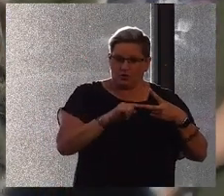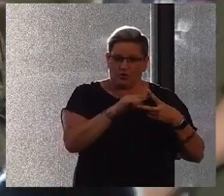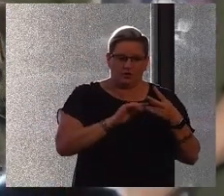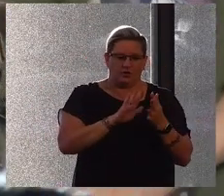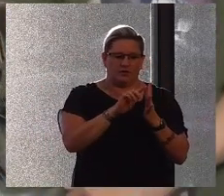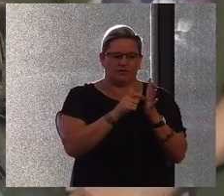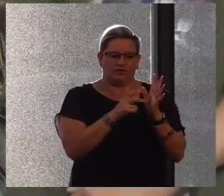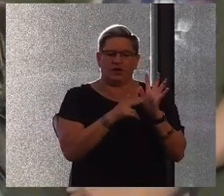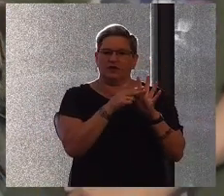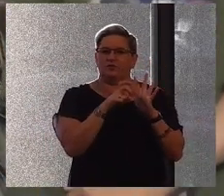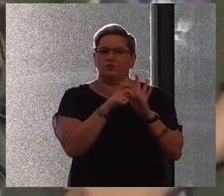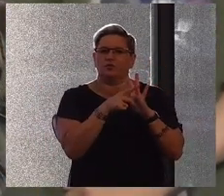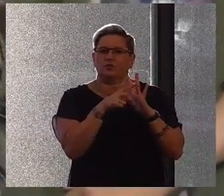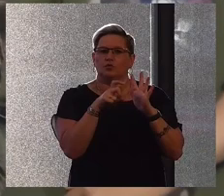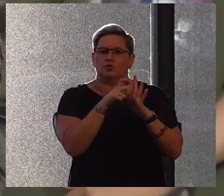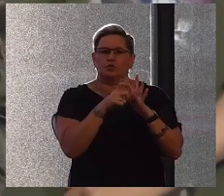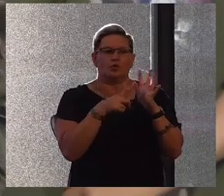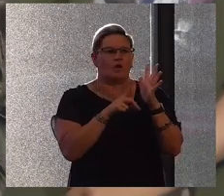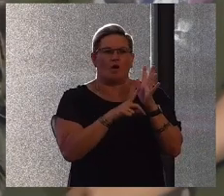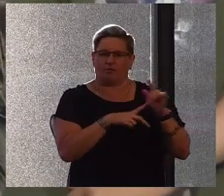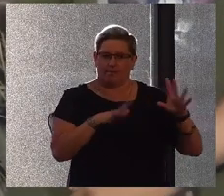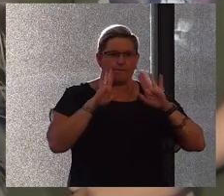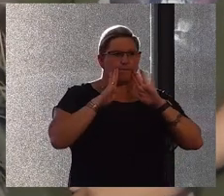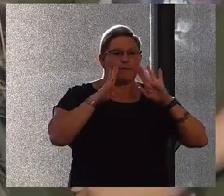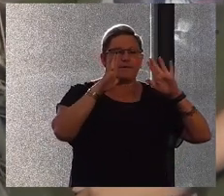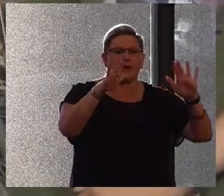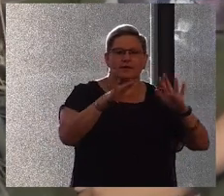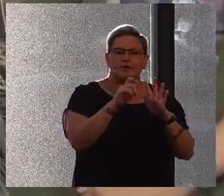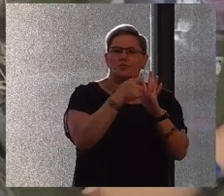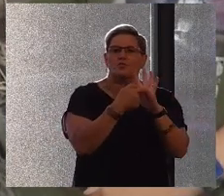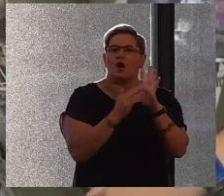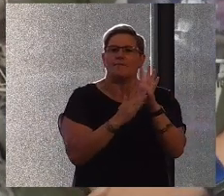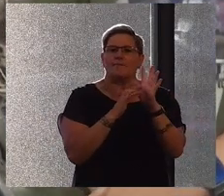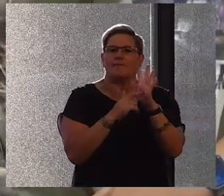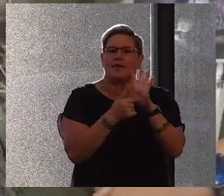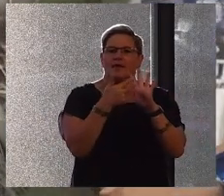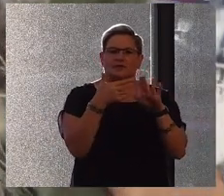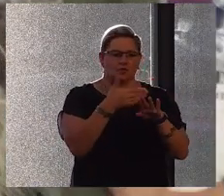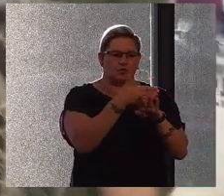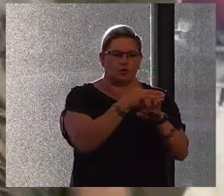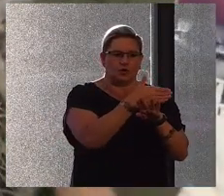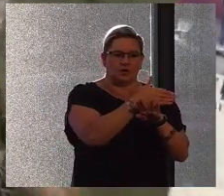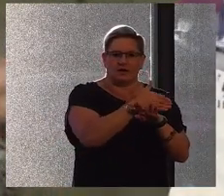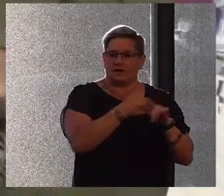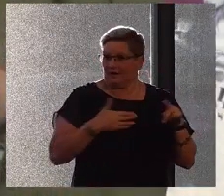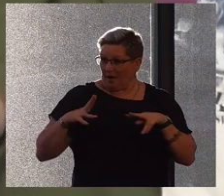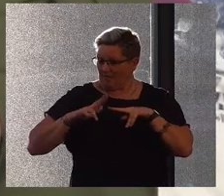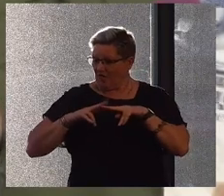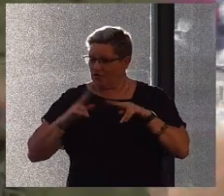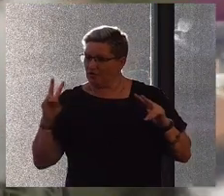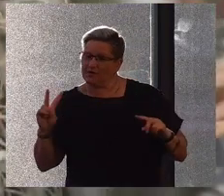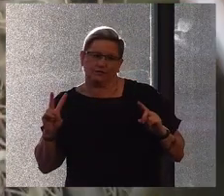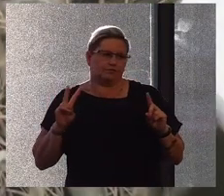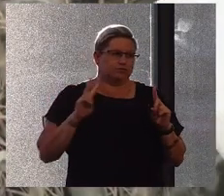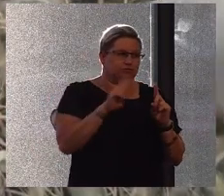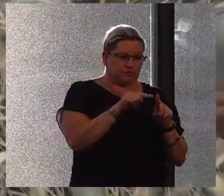know, Jane Goodall and her amazing primate work. And I'm taking my dad in June to go and see her